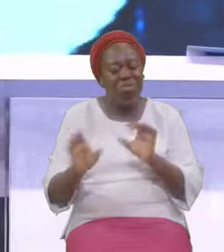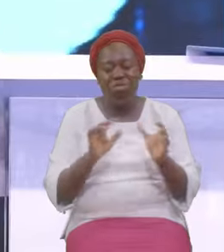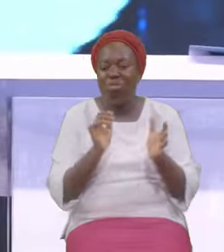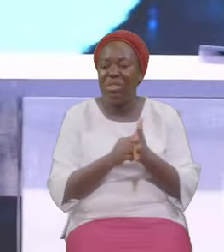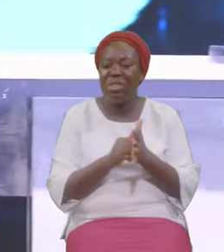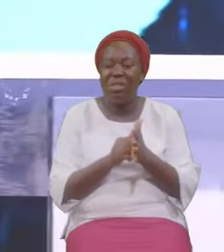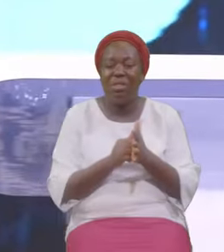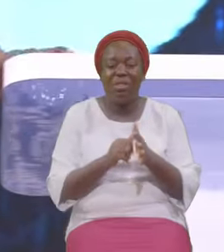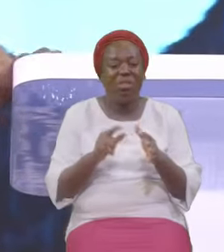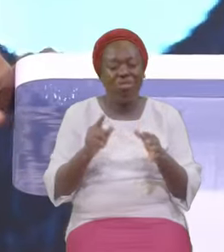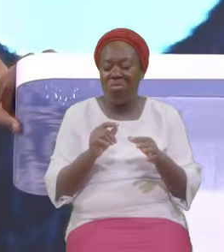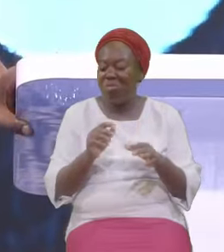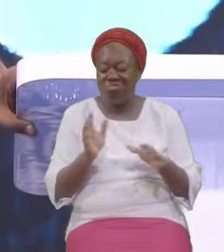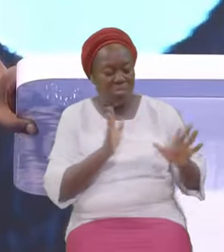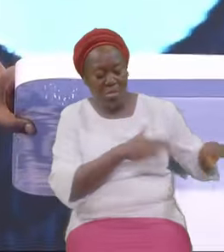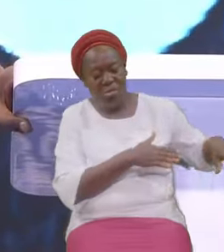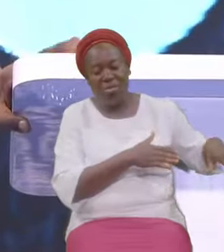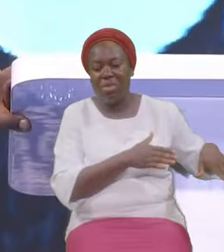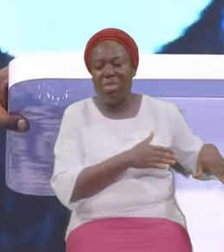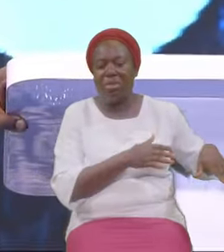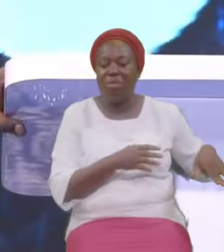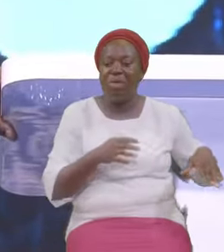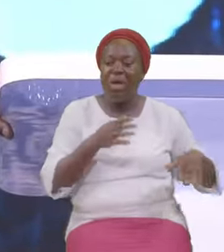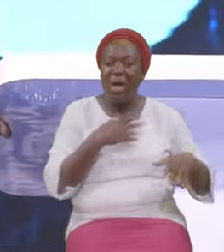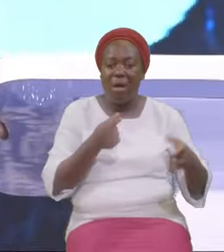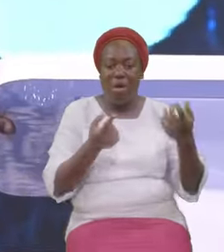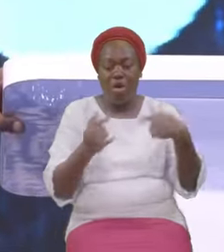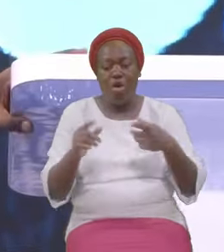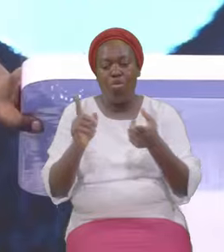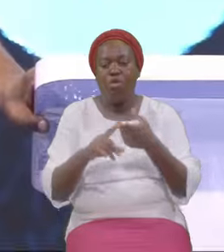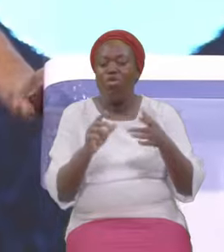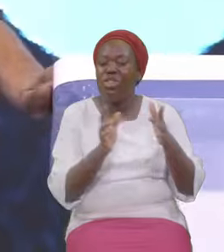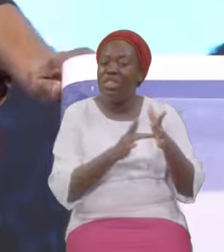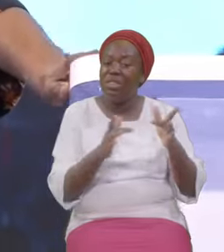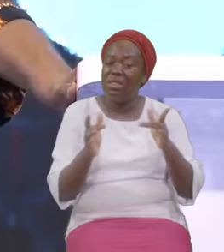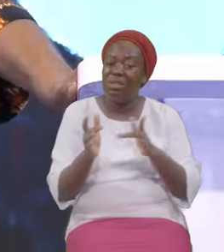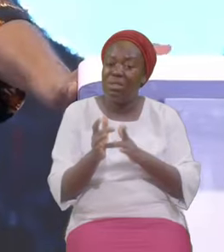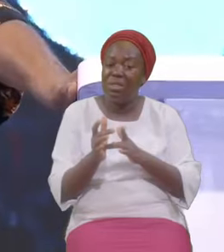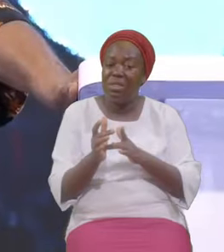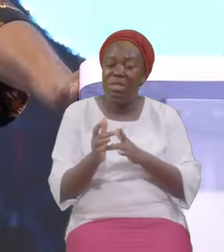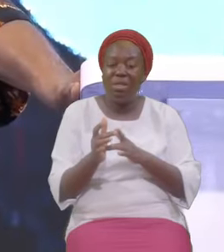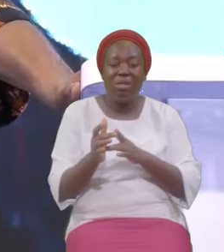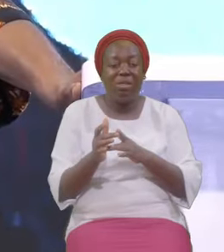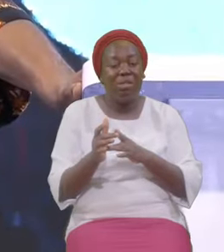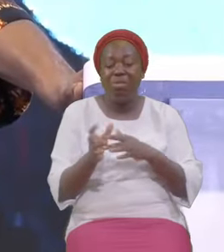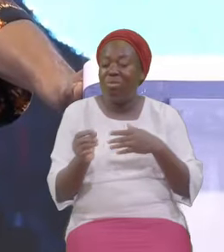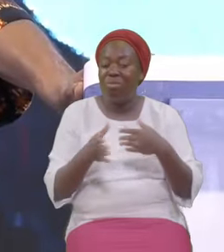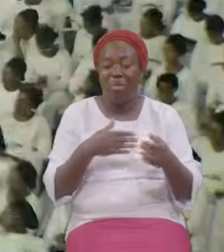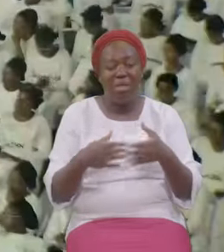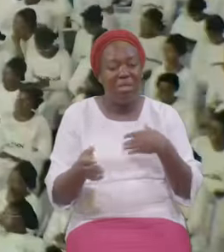overlook them, you come to Jesus in spite of them. Amen.